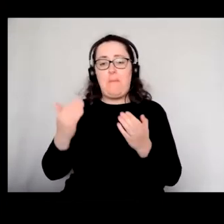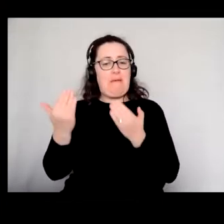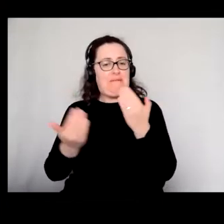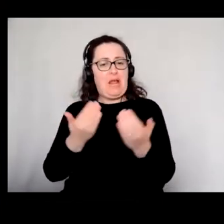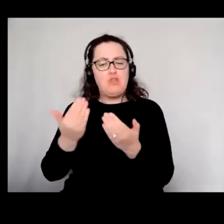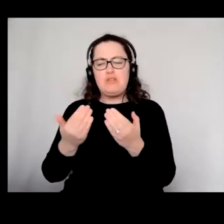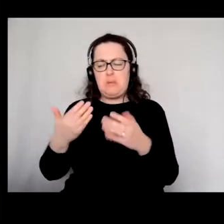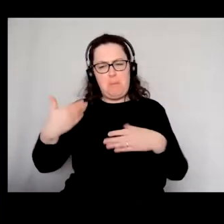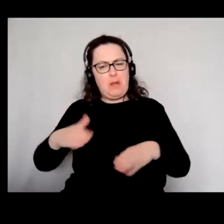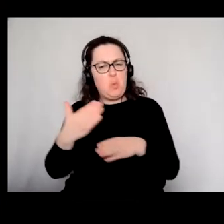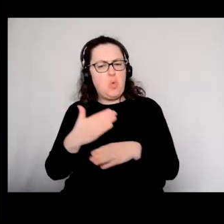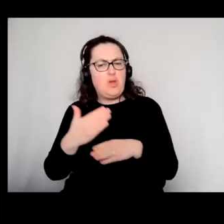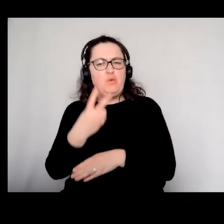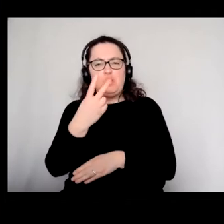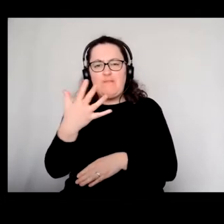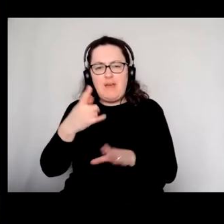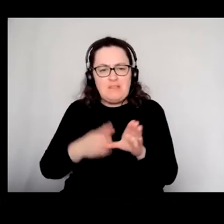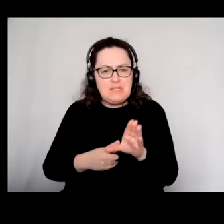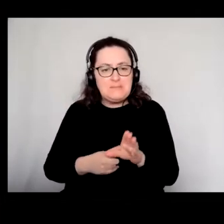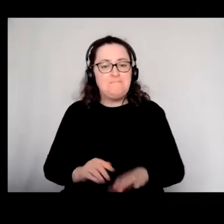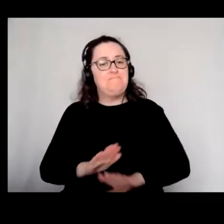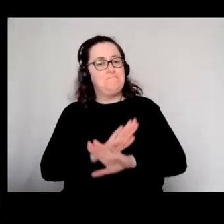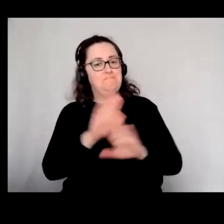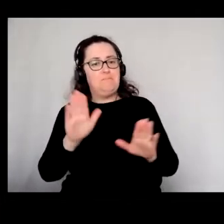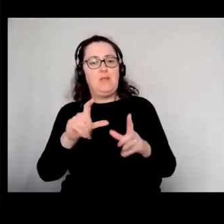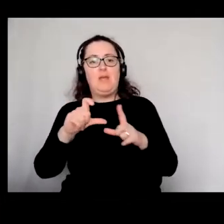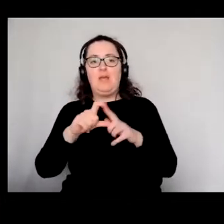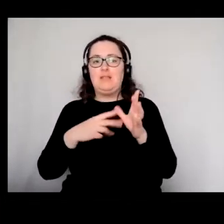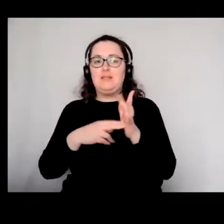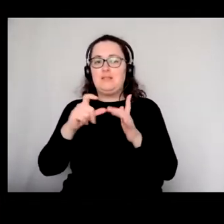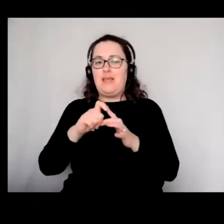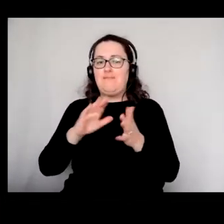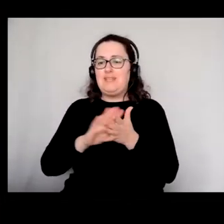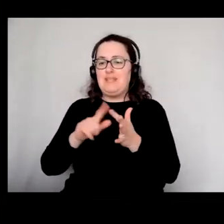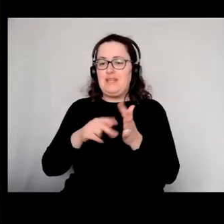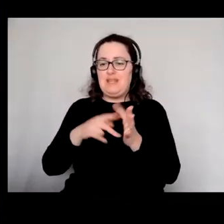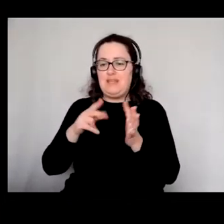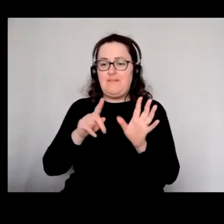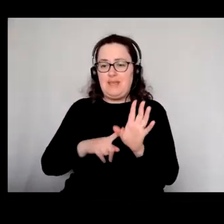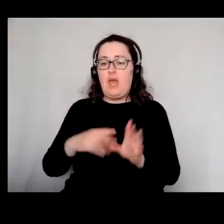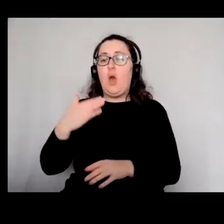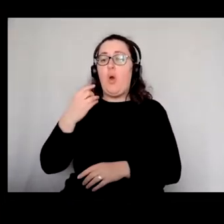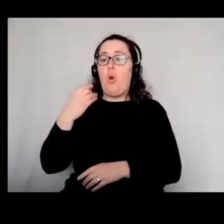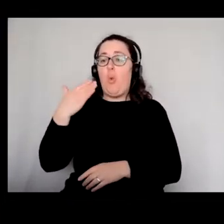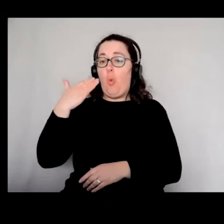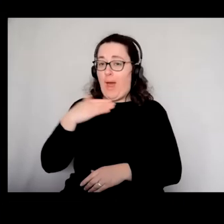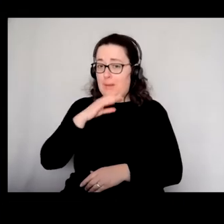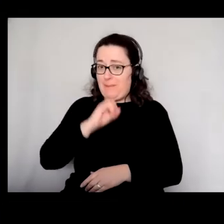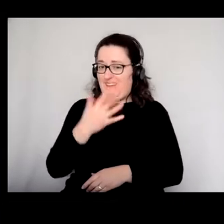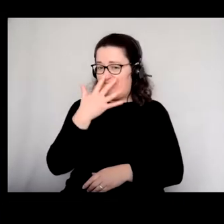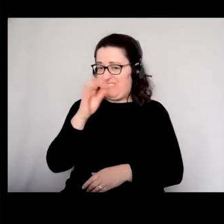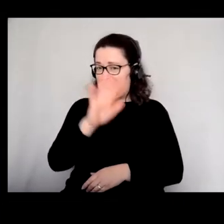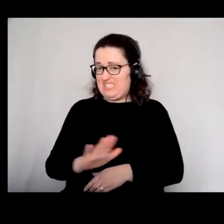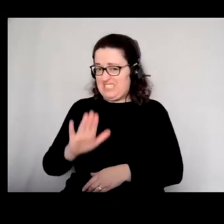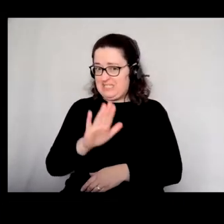last 25 to 30 years. Hello, I'm David Heavey, a white man in his 50s, grey hair and wearing a